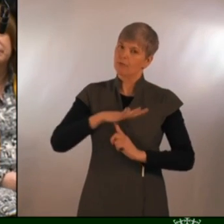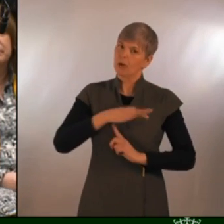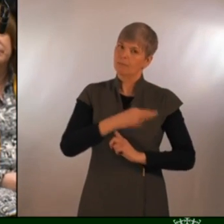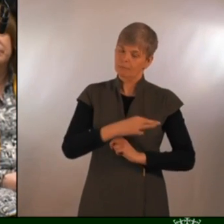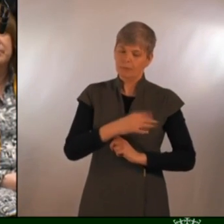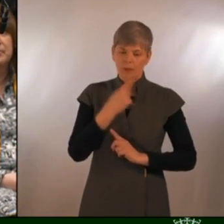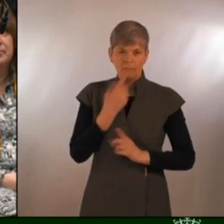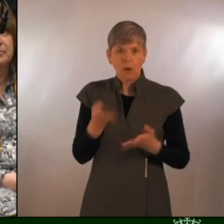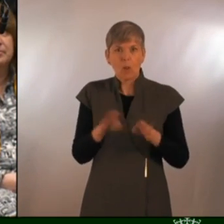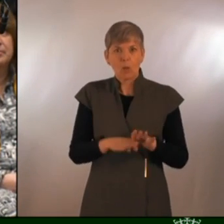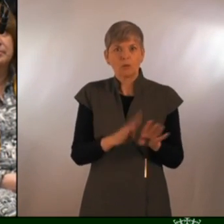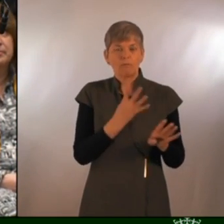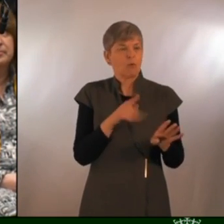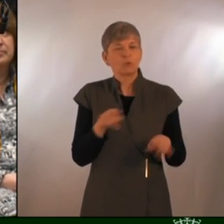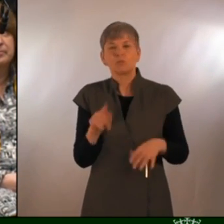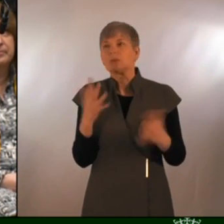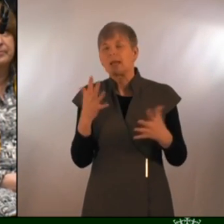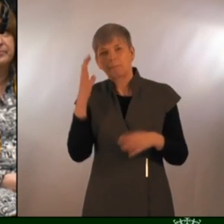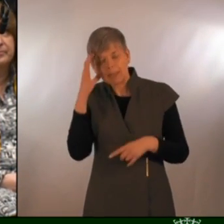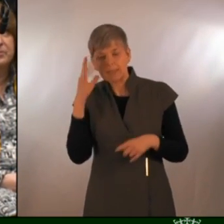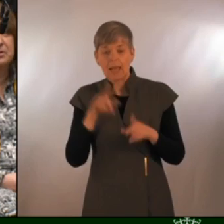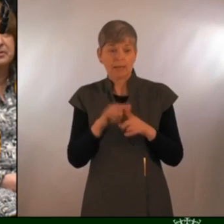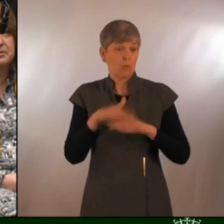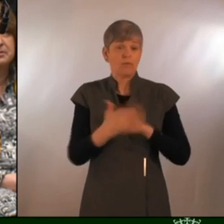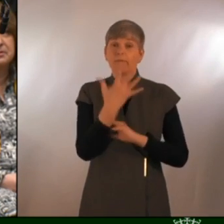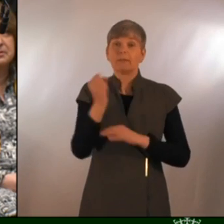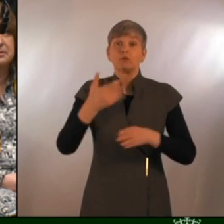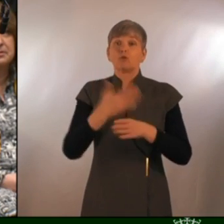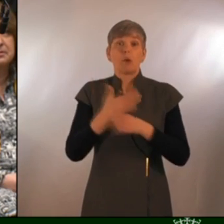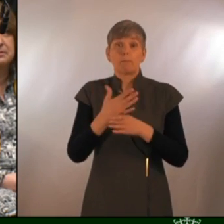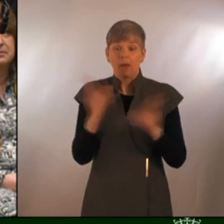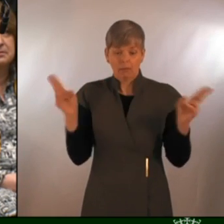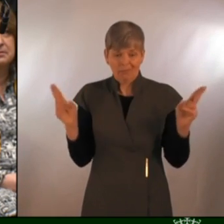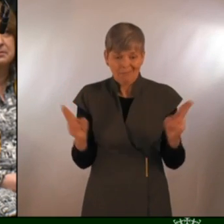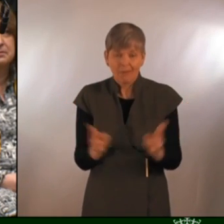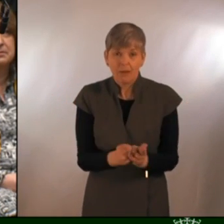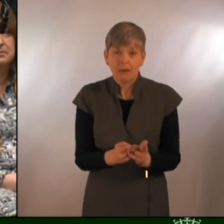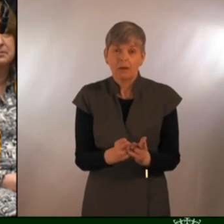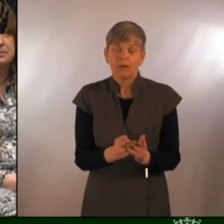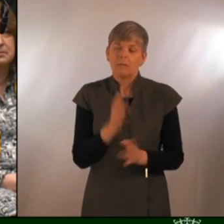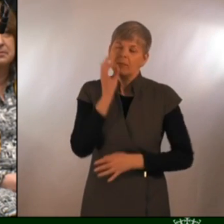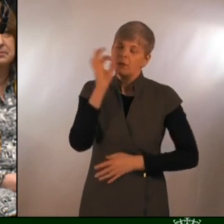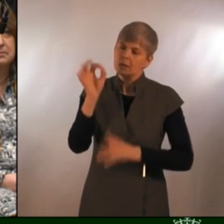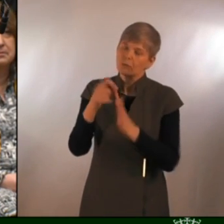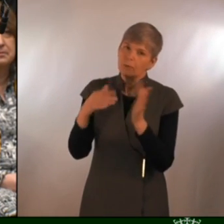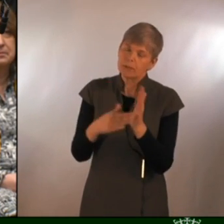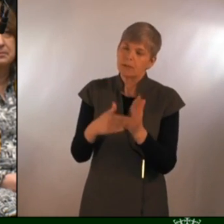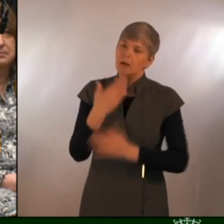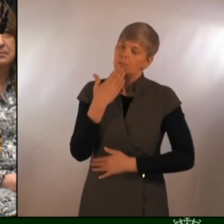50 jobs. Will the Prime Minister show his support for veterans' mental health today by initiating an urgent review of